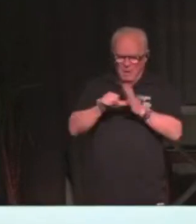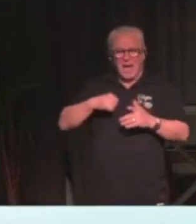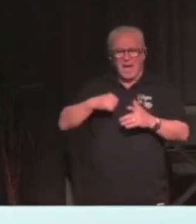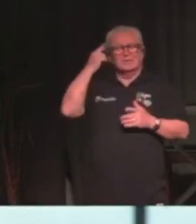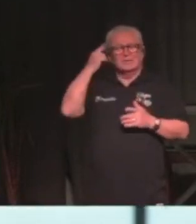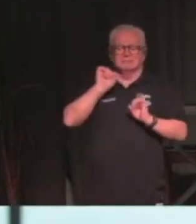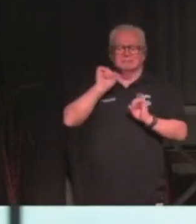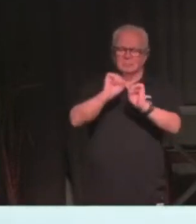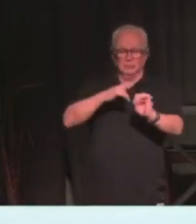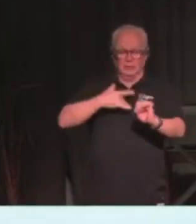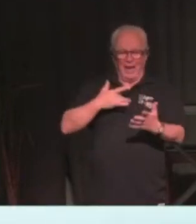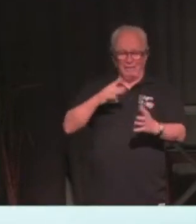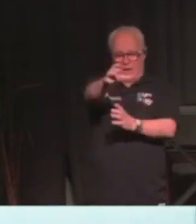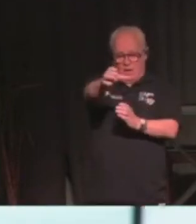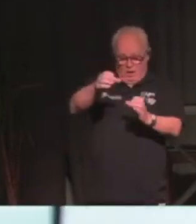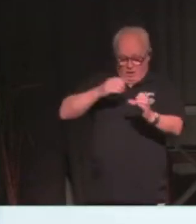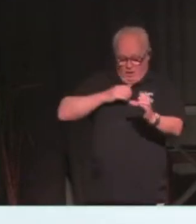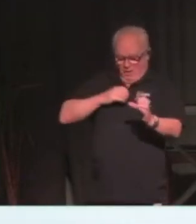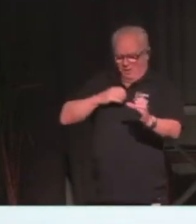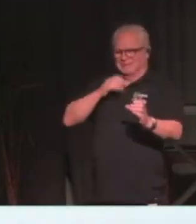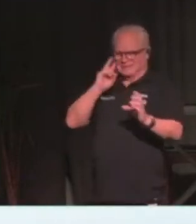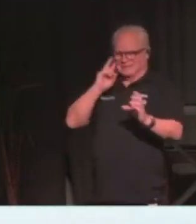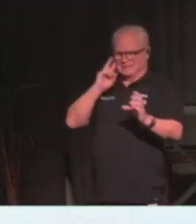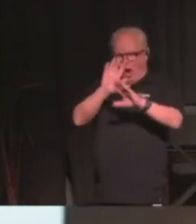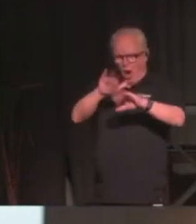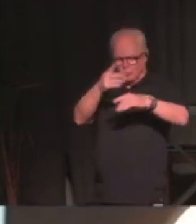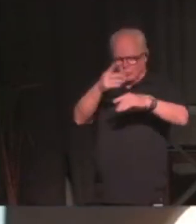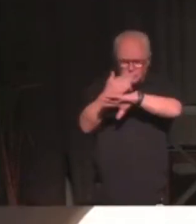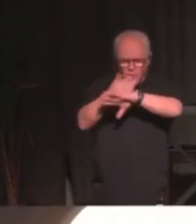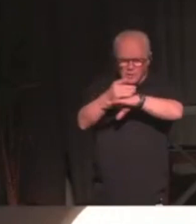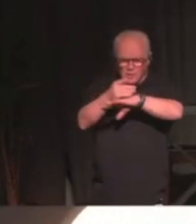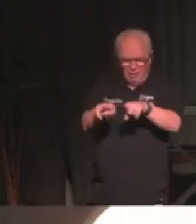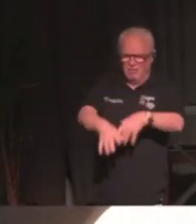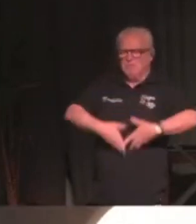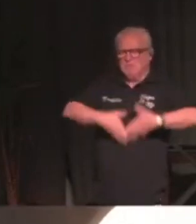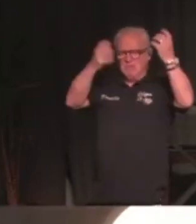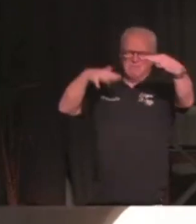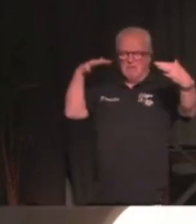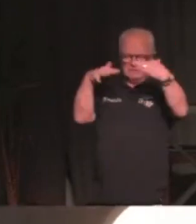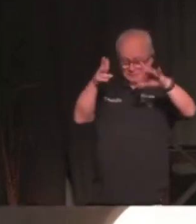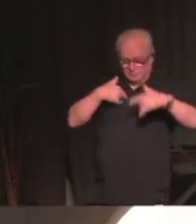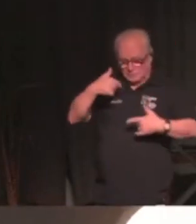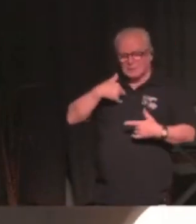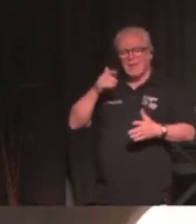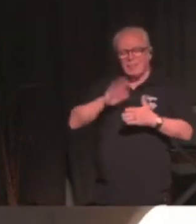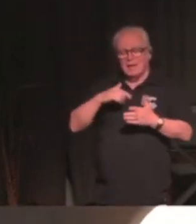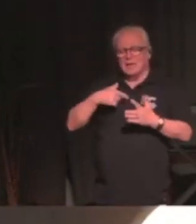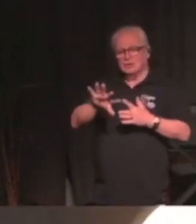have had in their life and why they might be acting in that way. Yeah? And I choose then